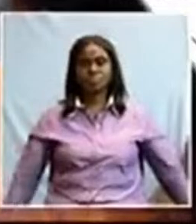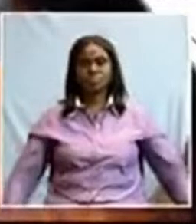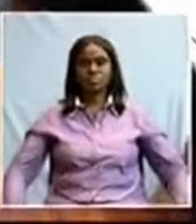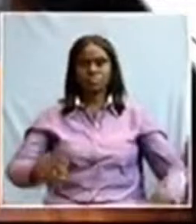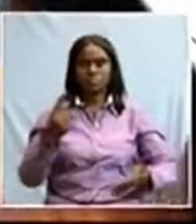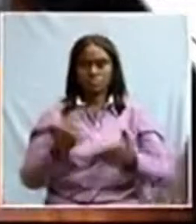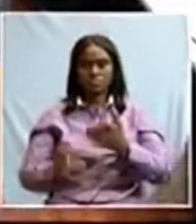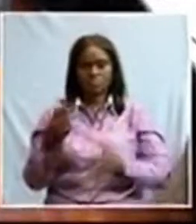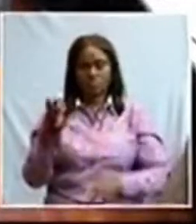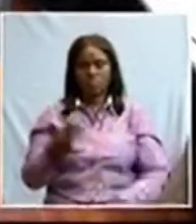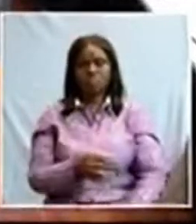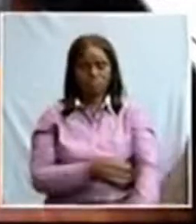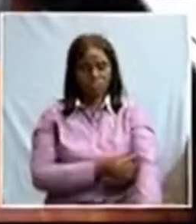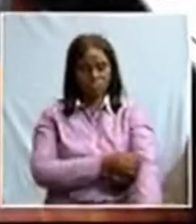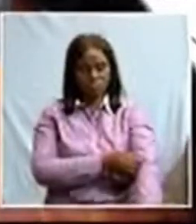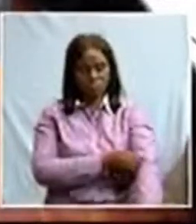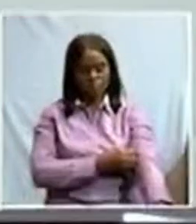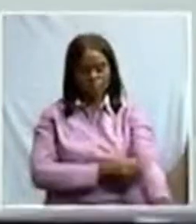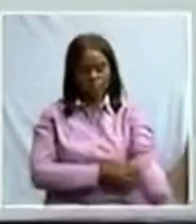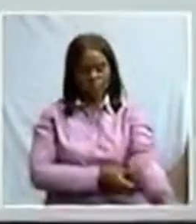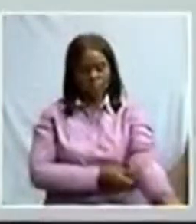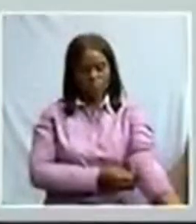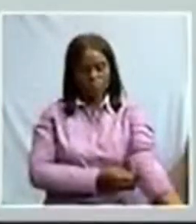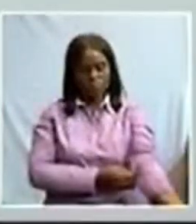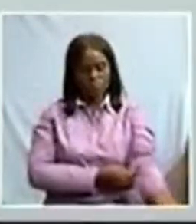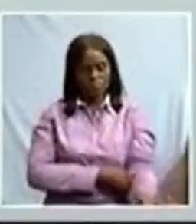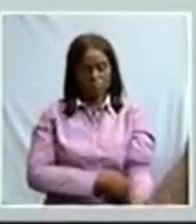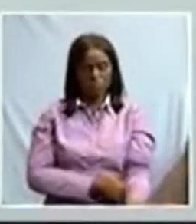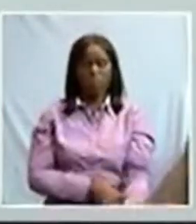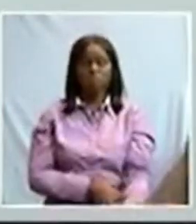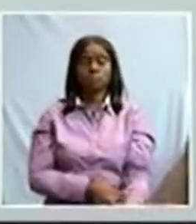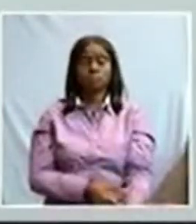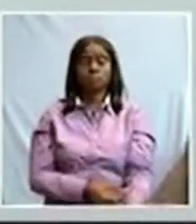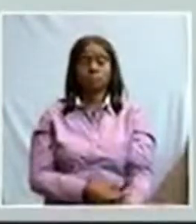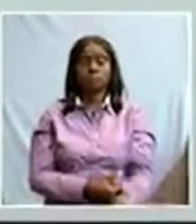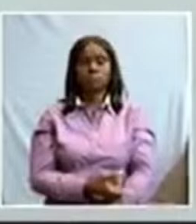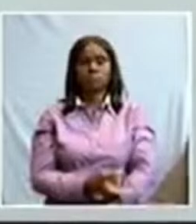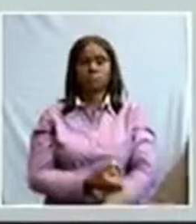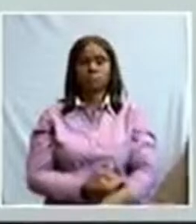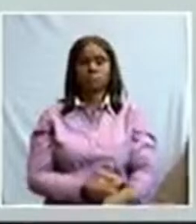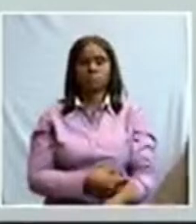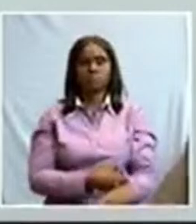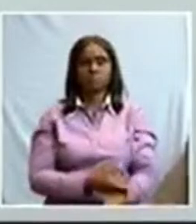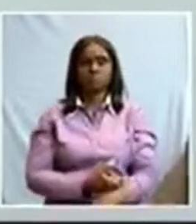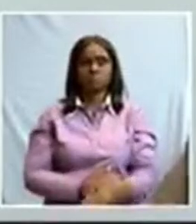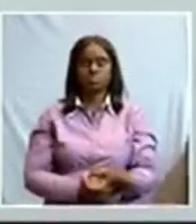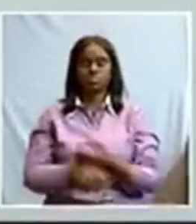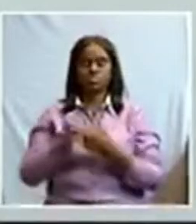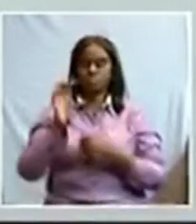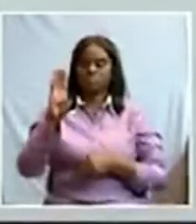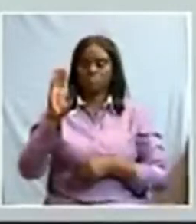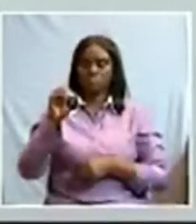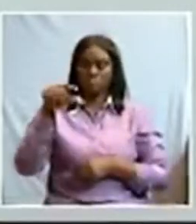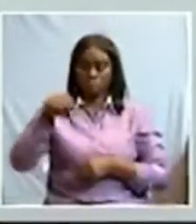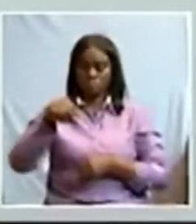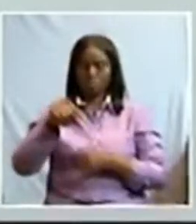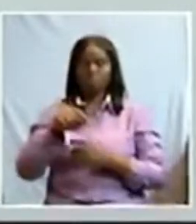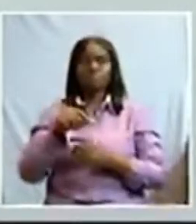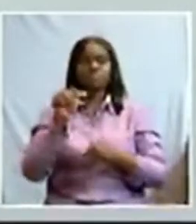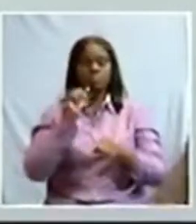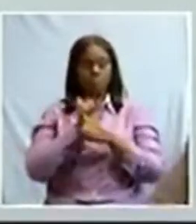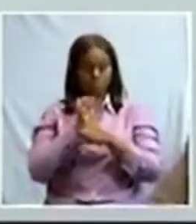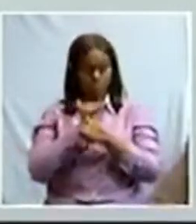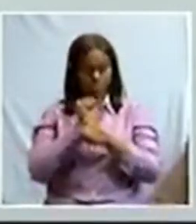saying, phase 1, BOQ the scope of